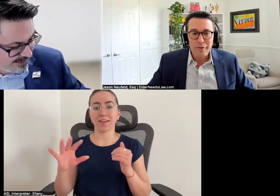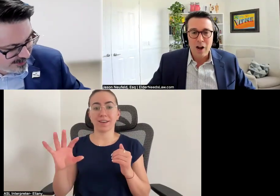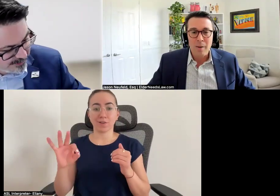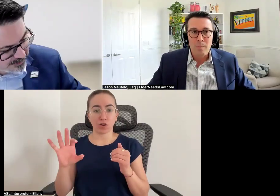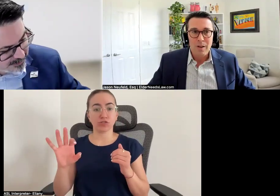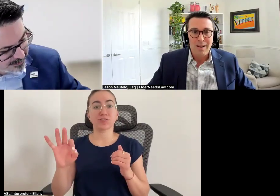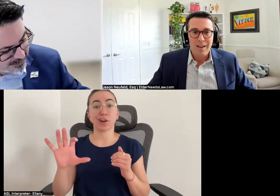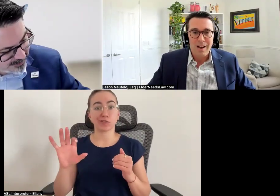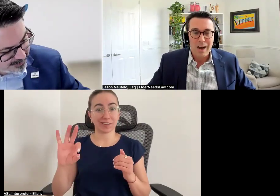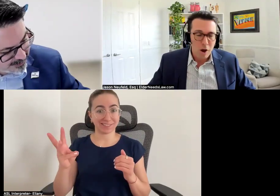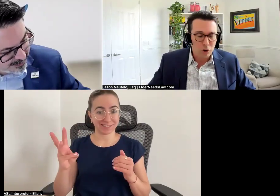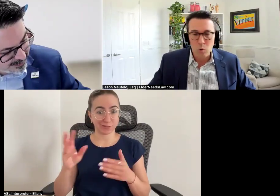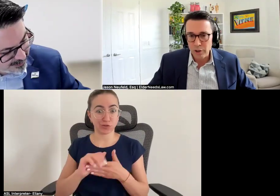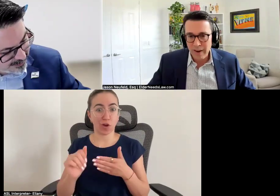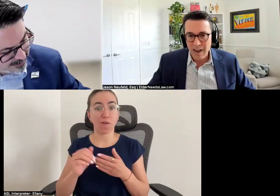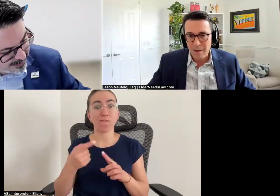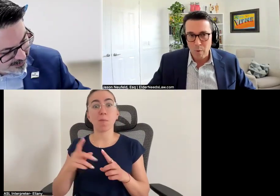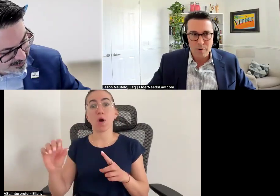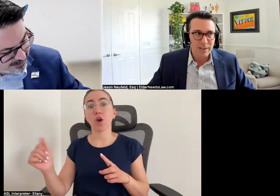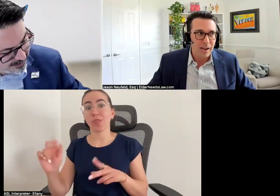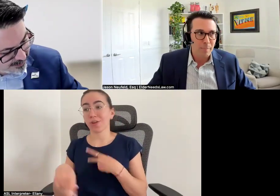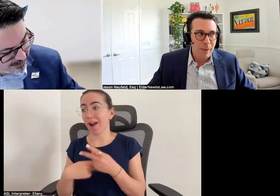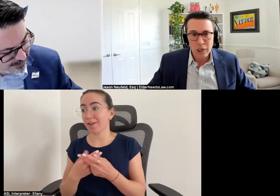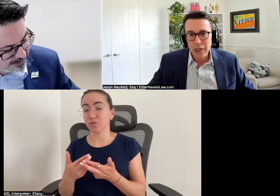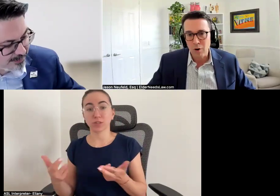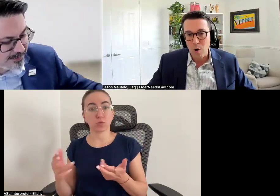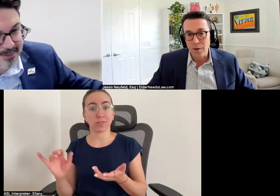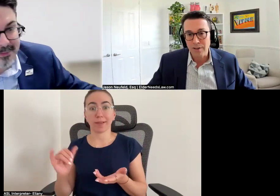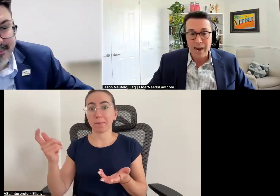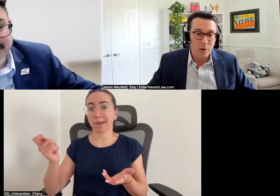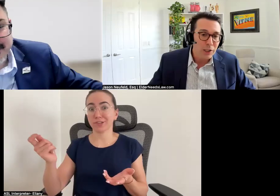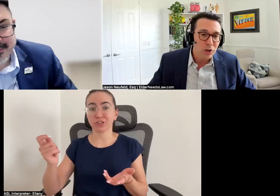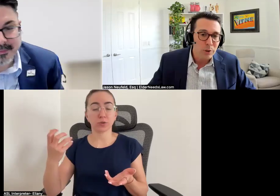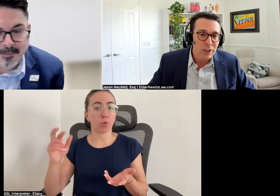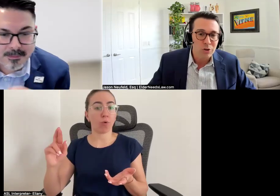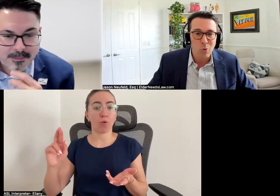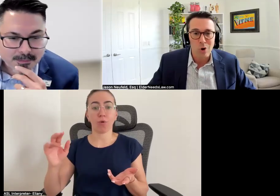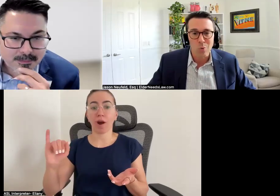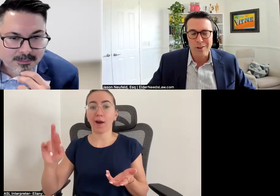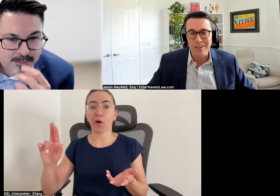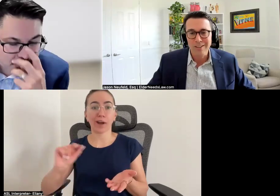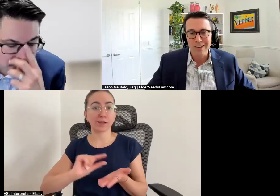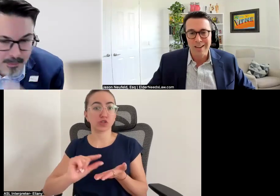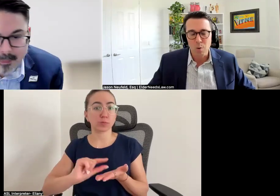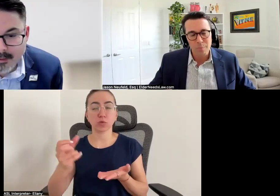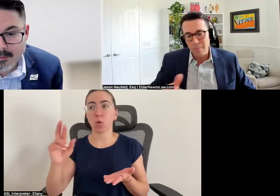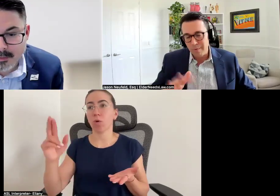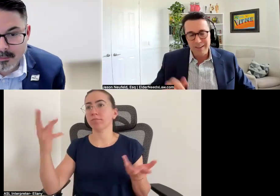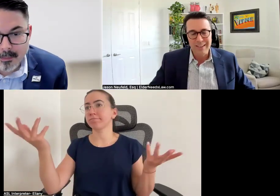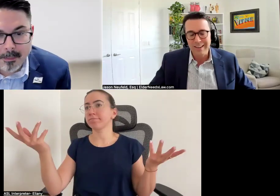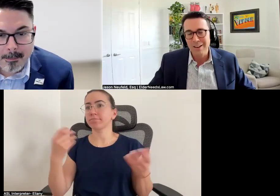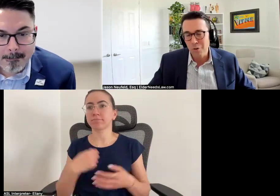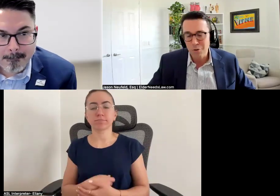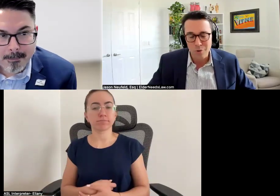$996 from another source of income, whether it's a pension or whether it's IRA distributions or whether it's